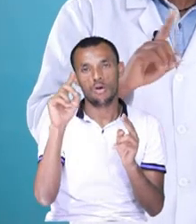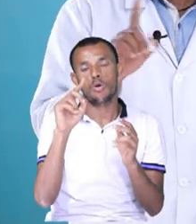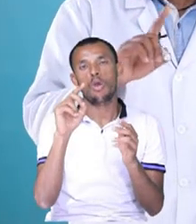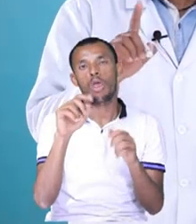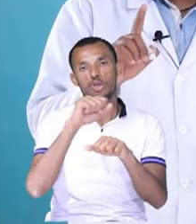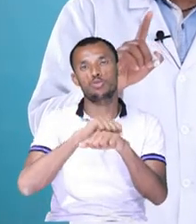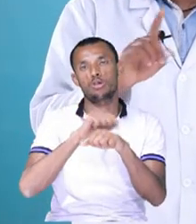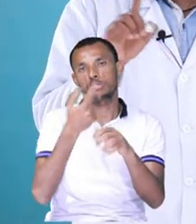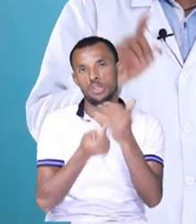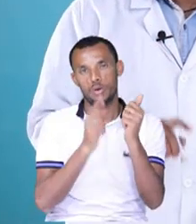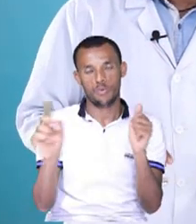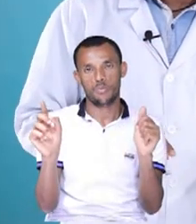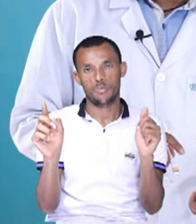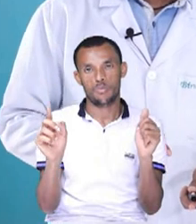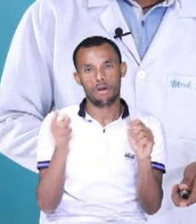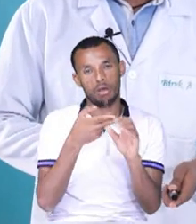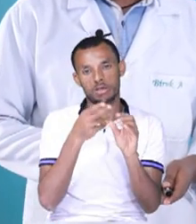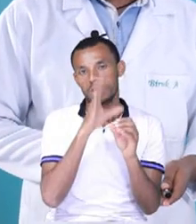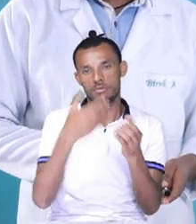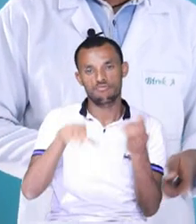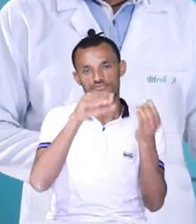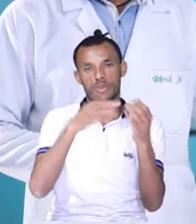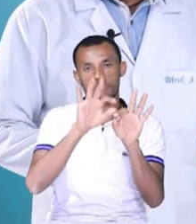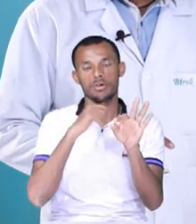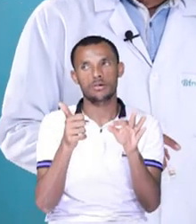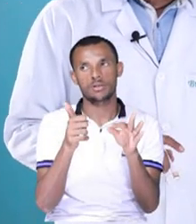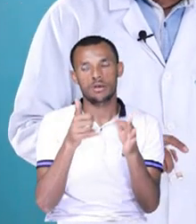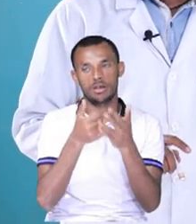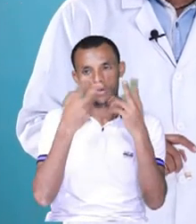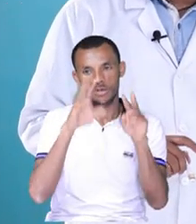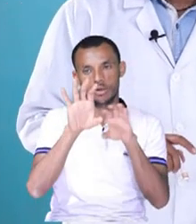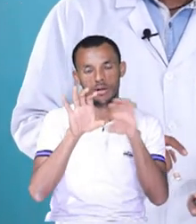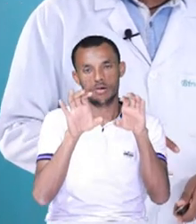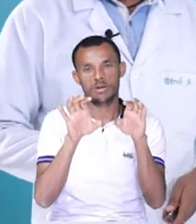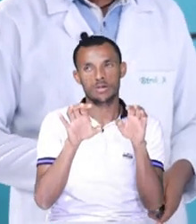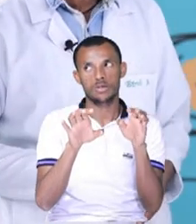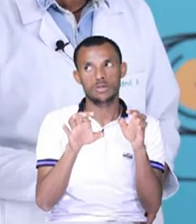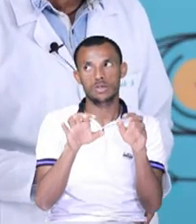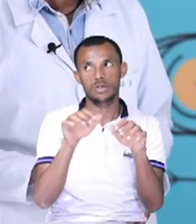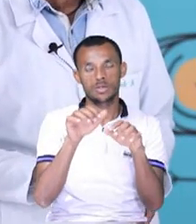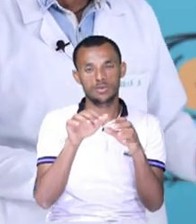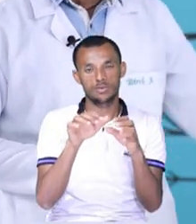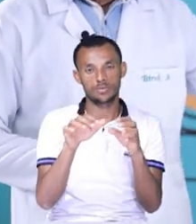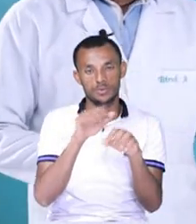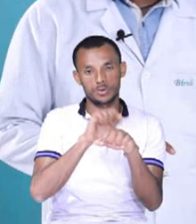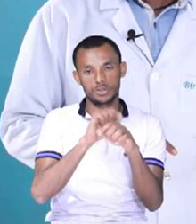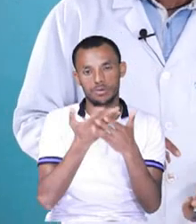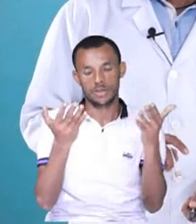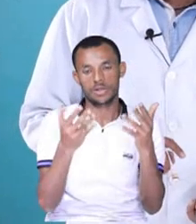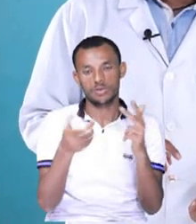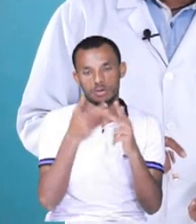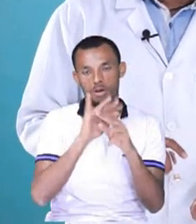solids. Surface area not important for gases and liquids. Surface area concerned especially for solid substances. The third